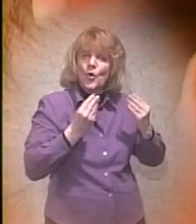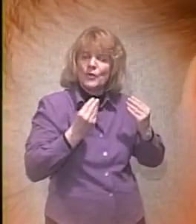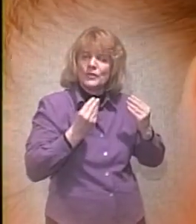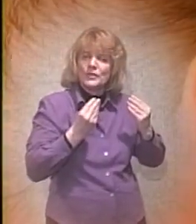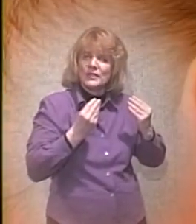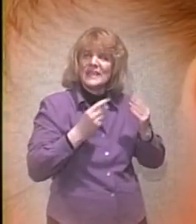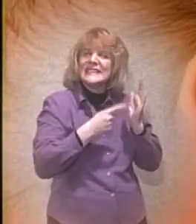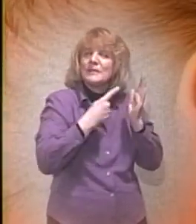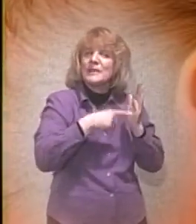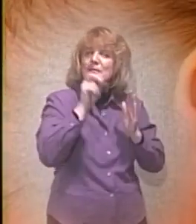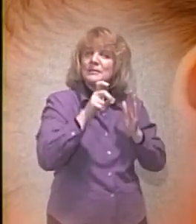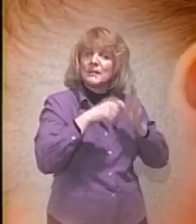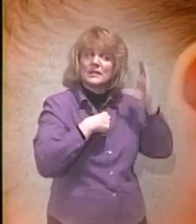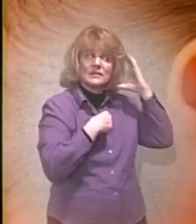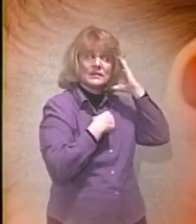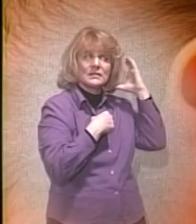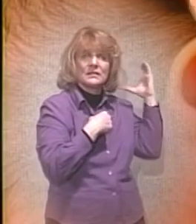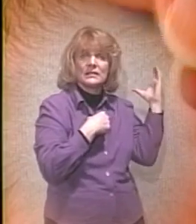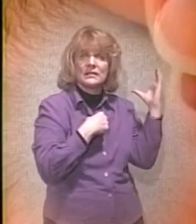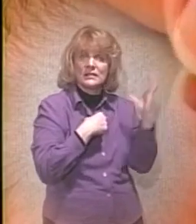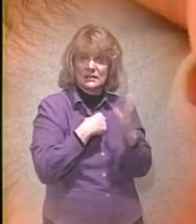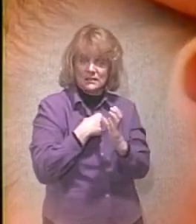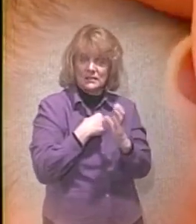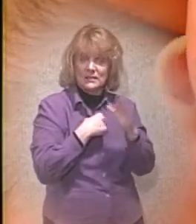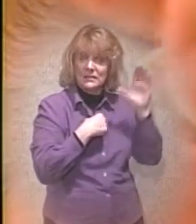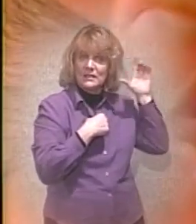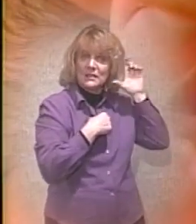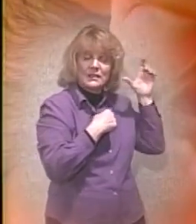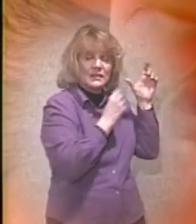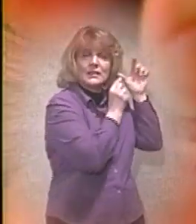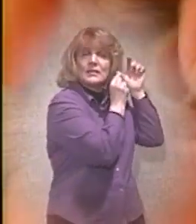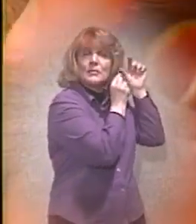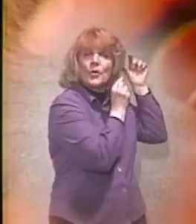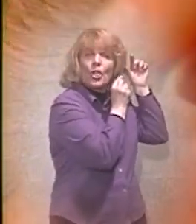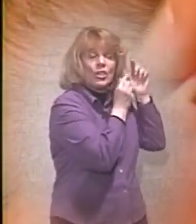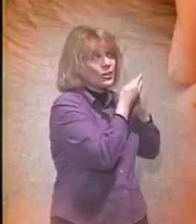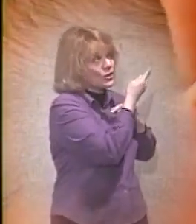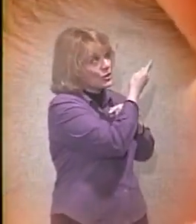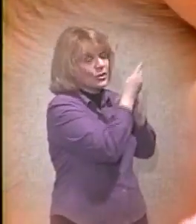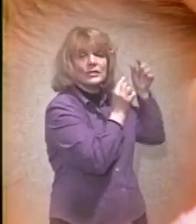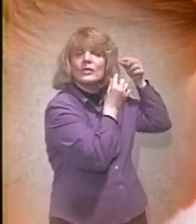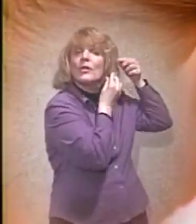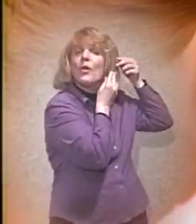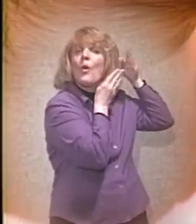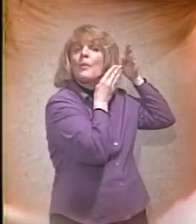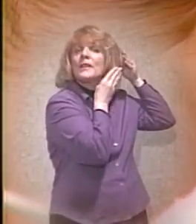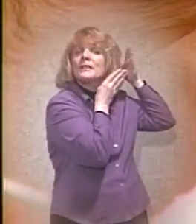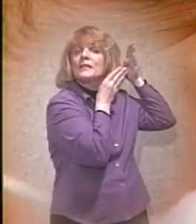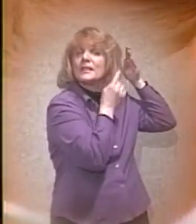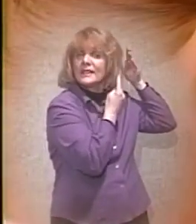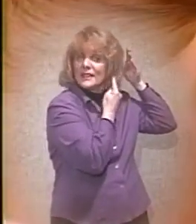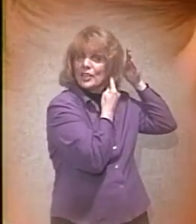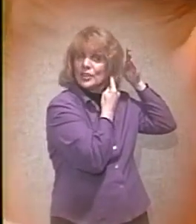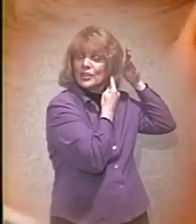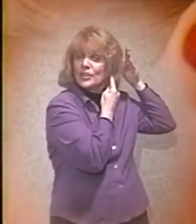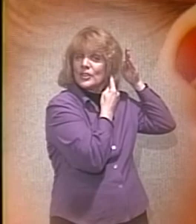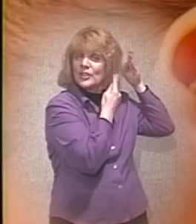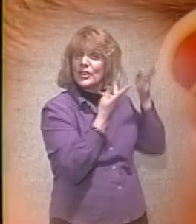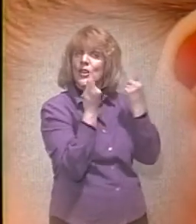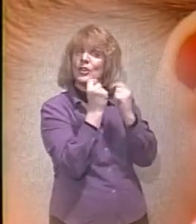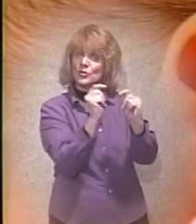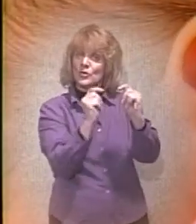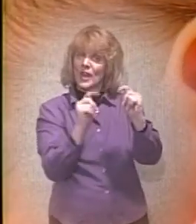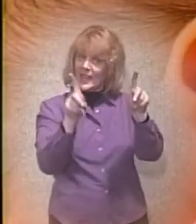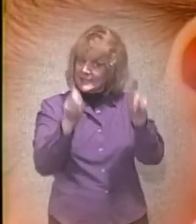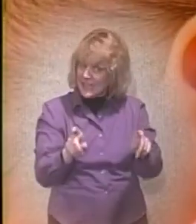ear coupler will be removed, and the person doing the screening will gently pull back on the ear to open the ear canal. The